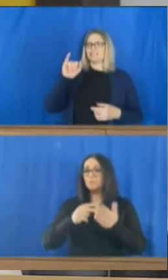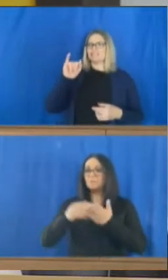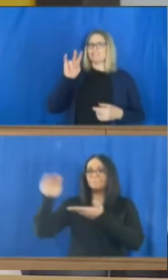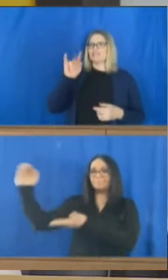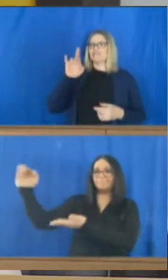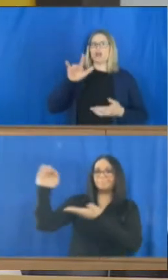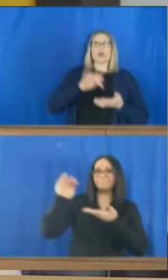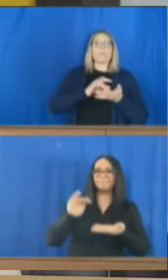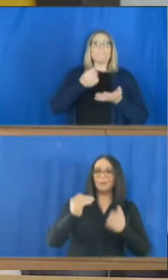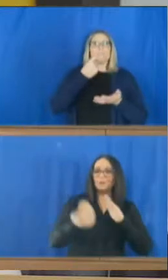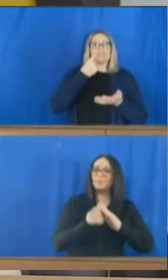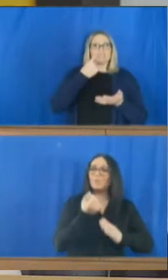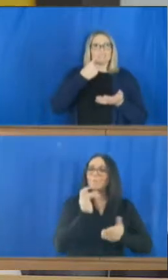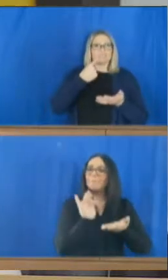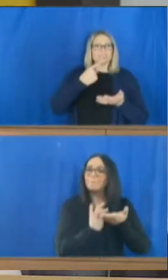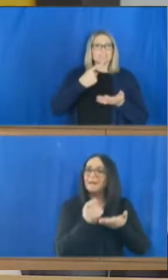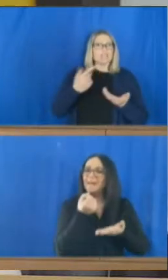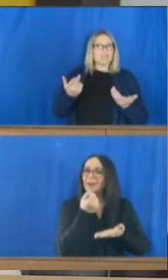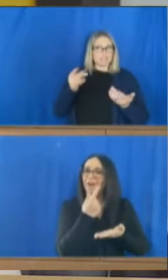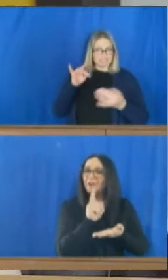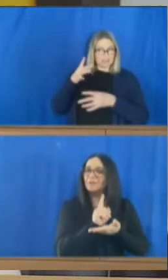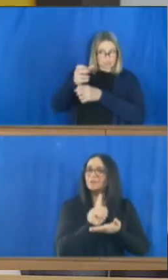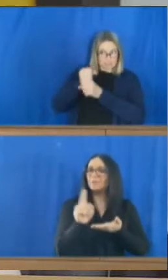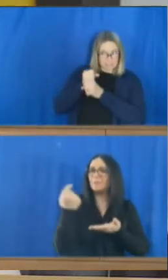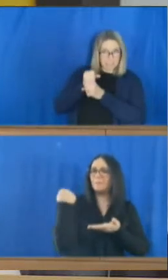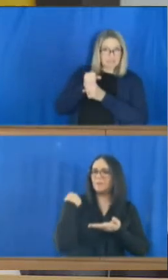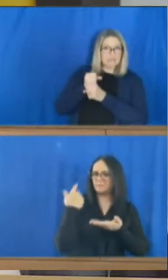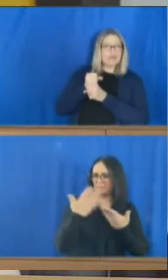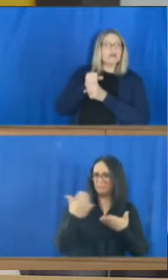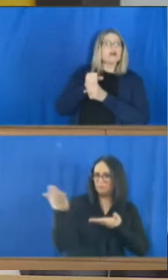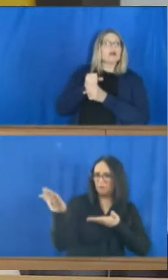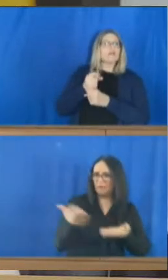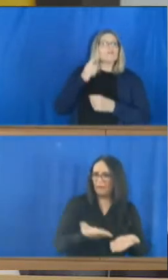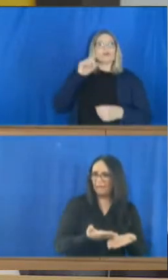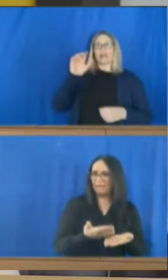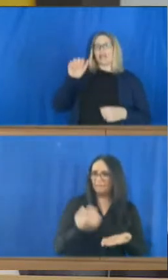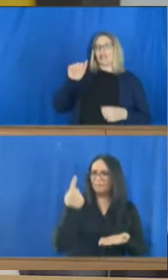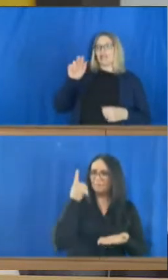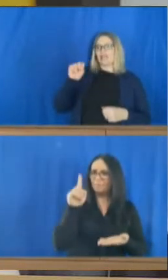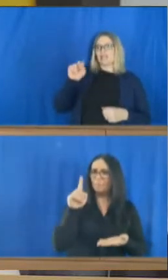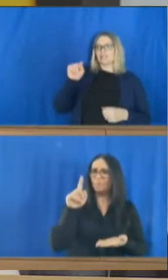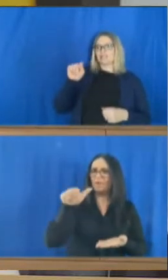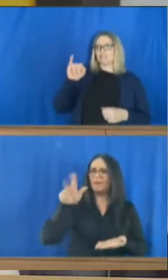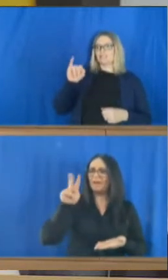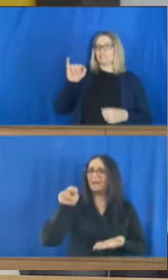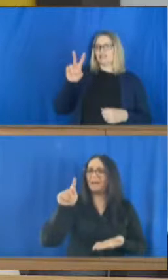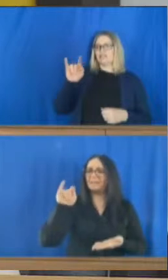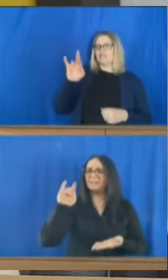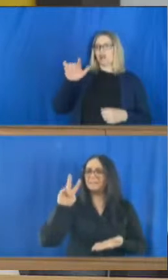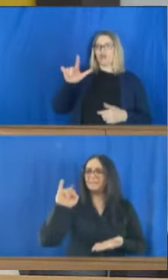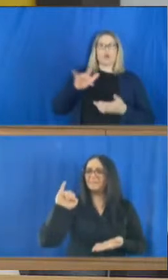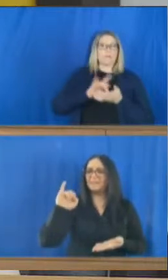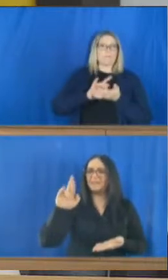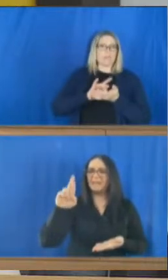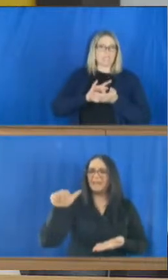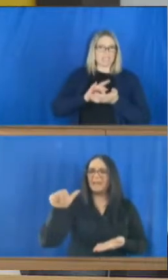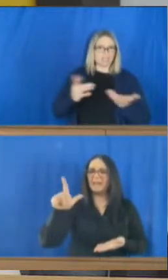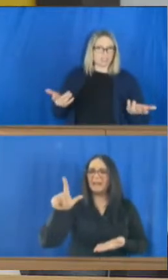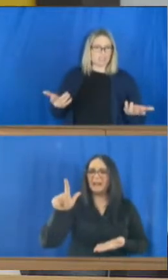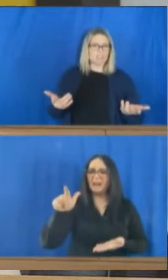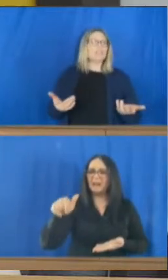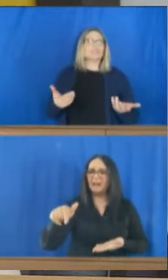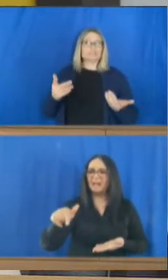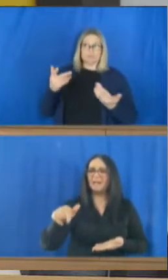my understanding is we were supposed to have received 700 this week, and they are ready to